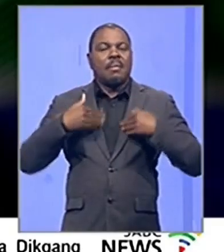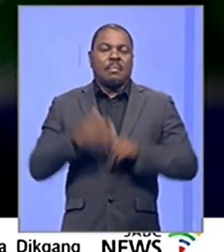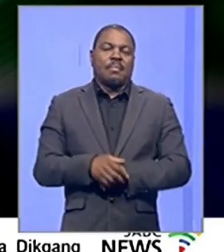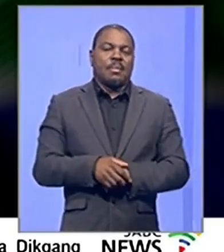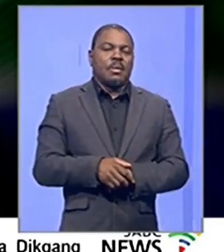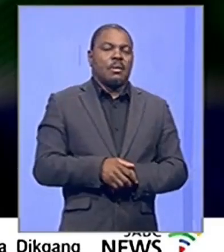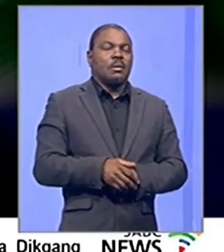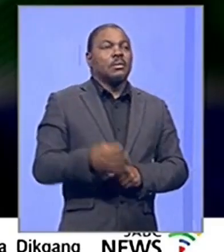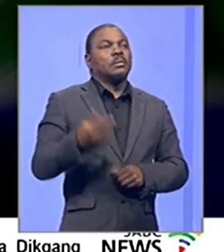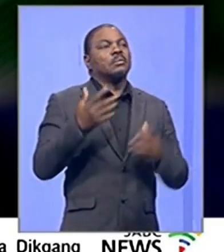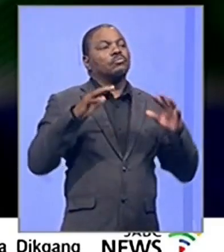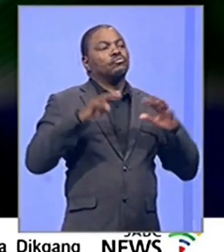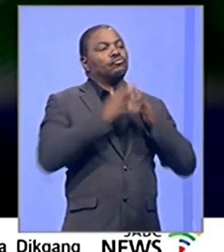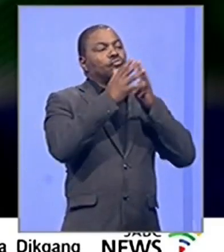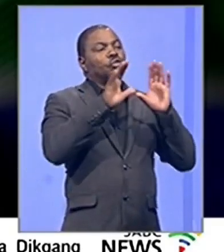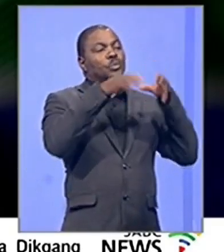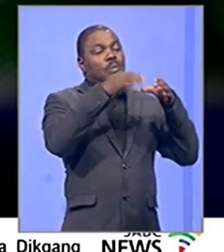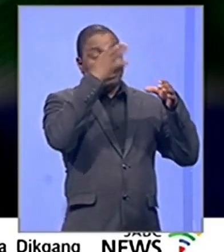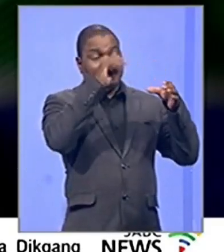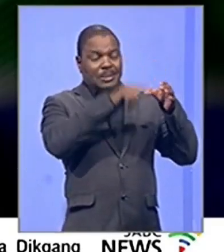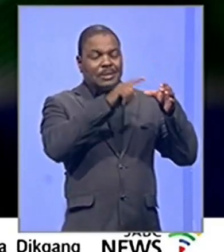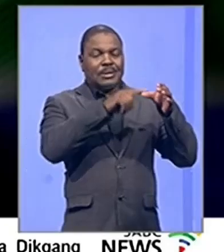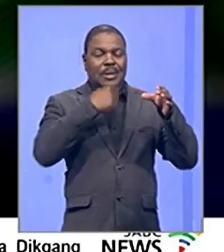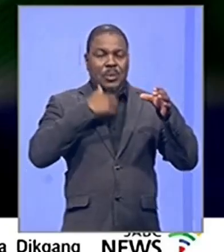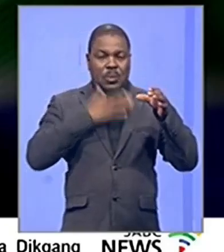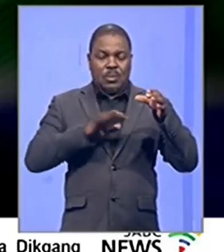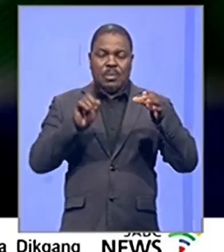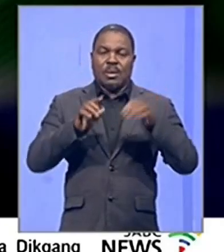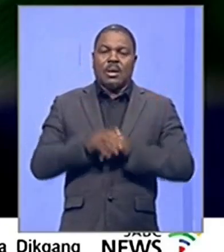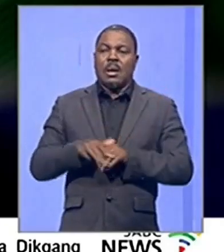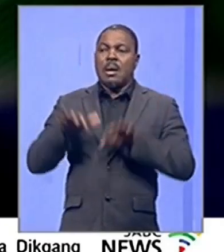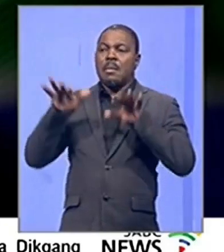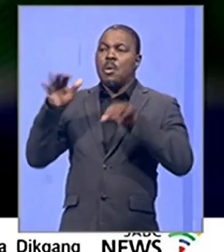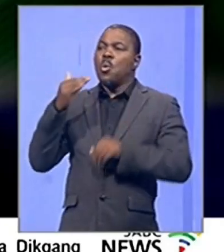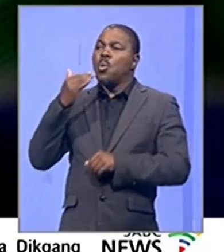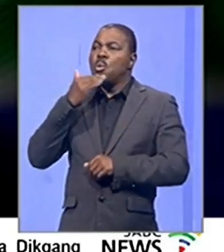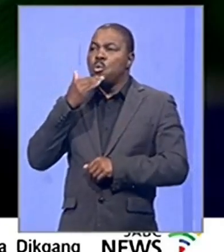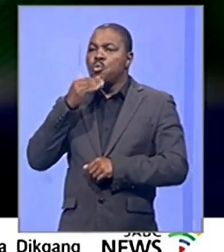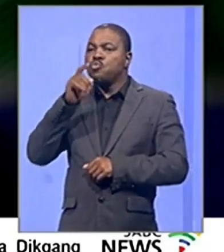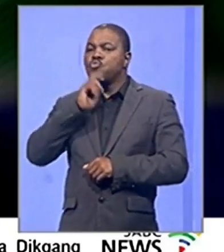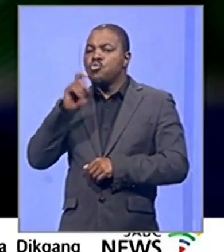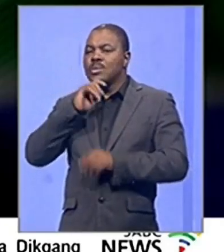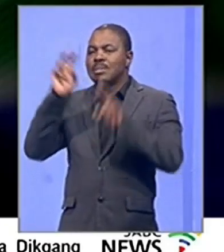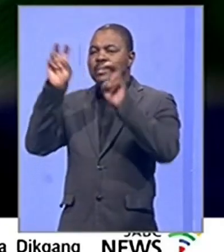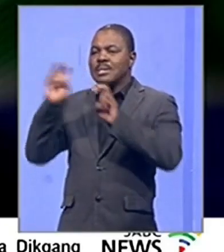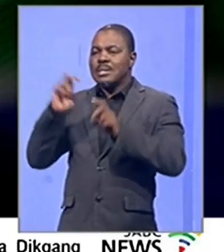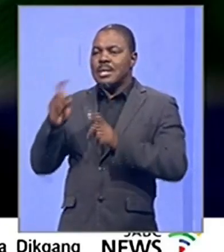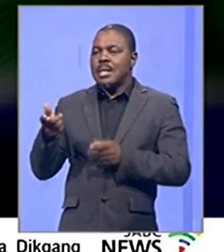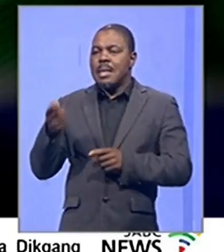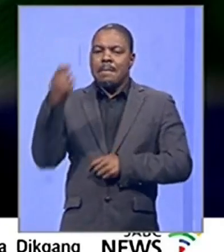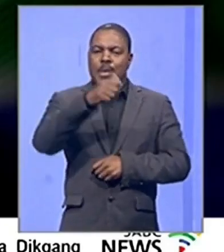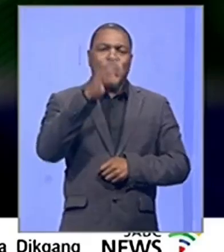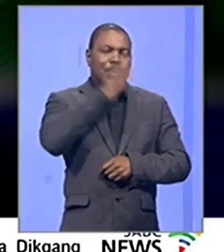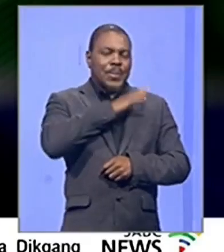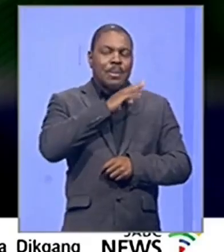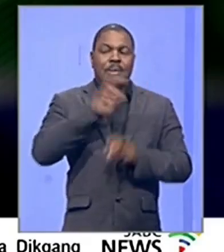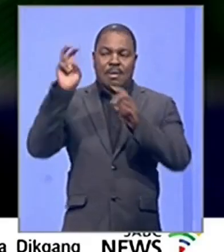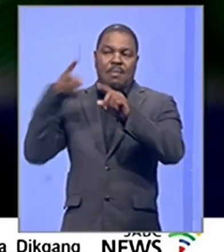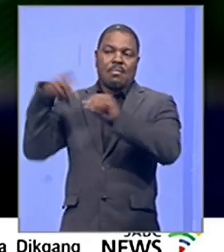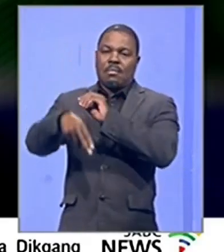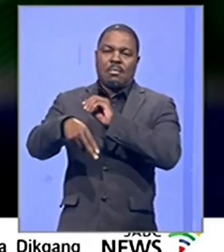ne go bona o fediswa o ba o ba šomisang motlakase mahala ba sa patele ba gaolelwe